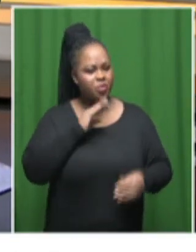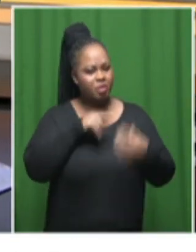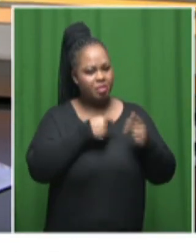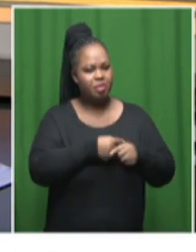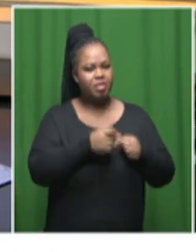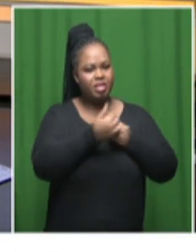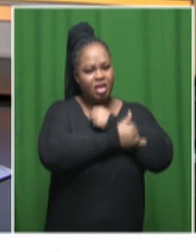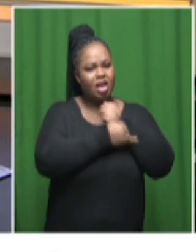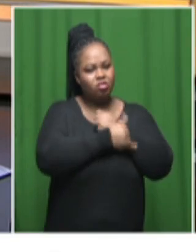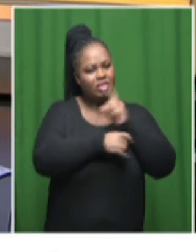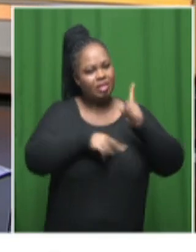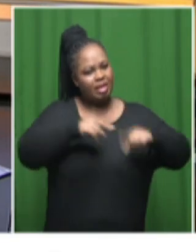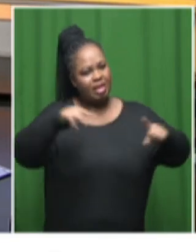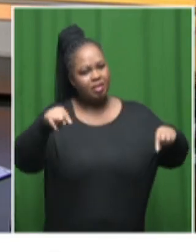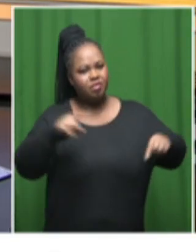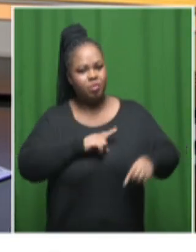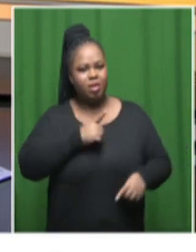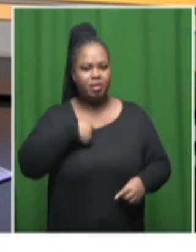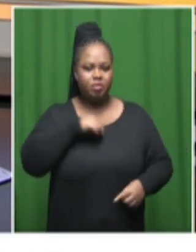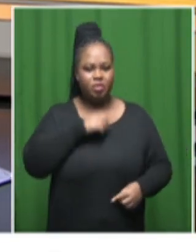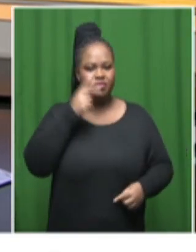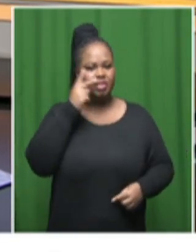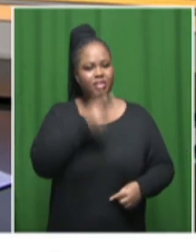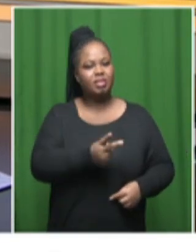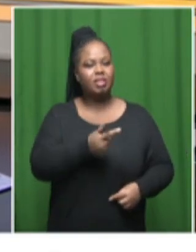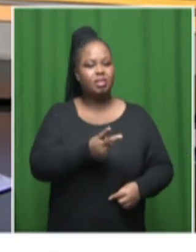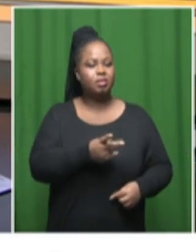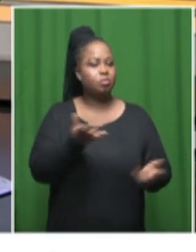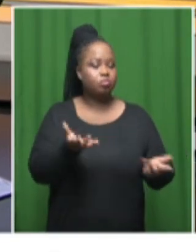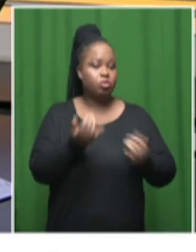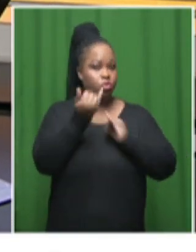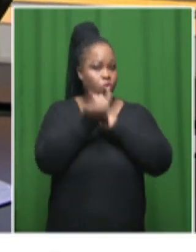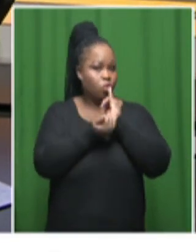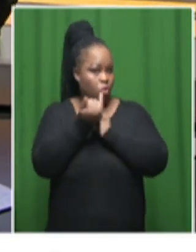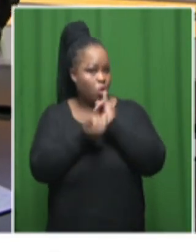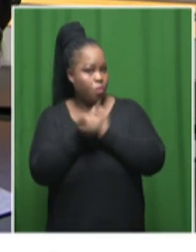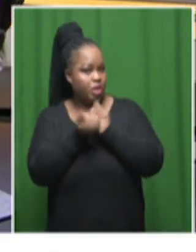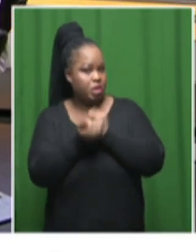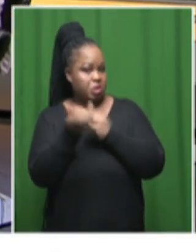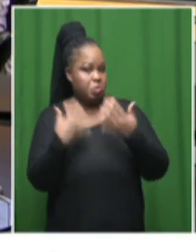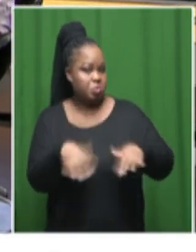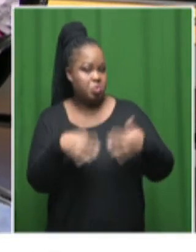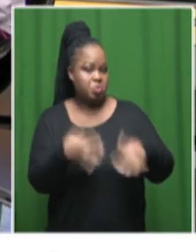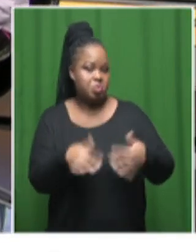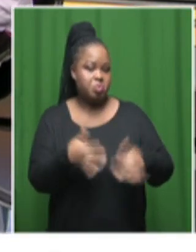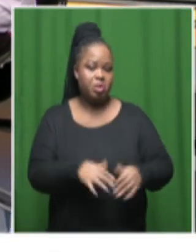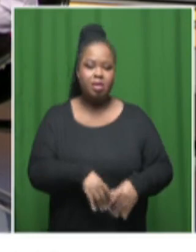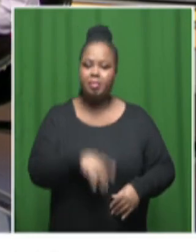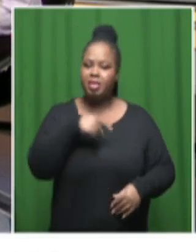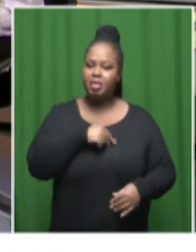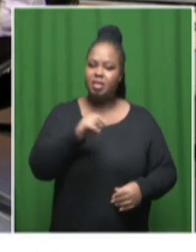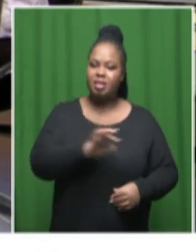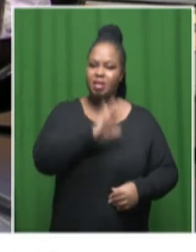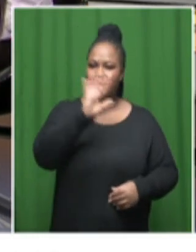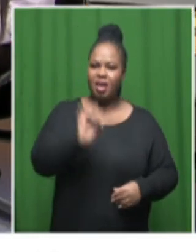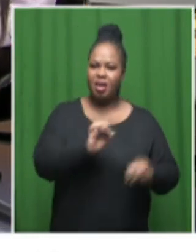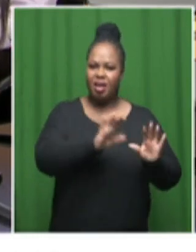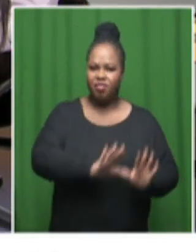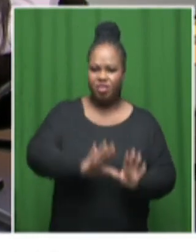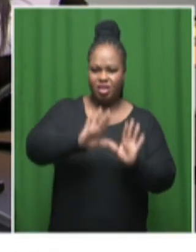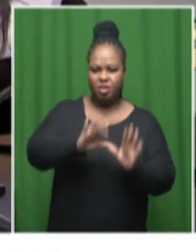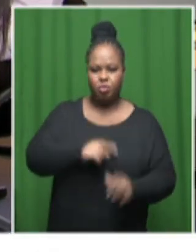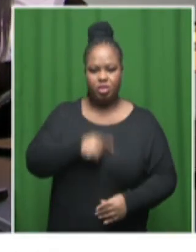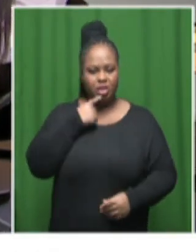countries that are here, I mean, we've seen such a shift in terms of the competitiveness of netball on the continent, because at some point everyone was like, oh,